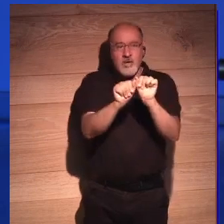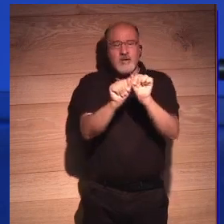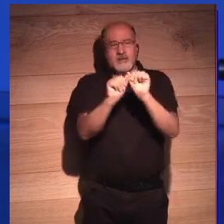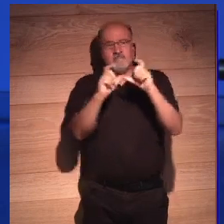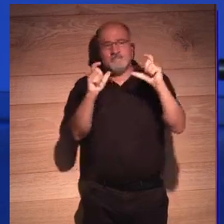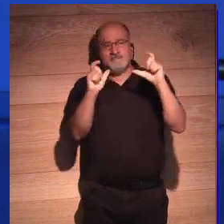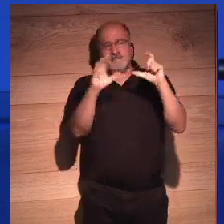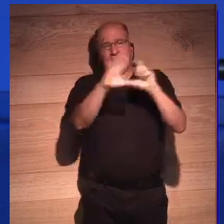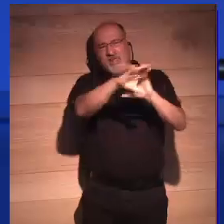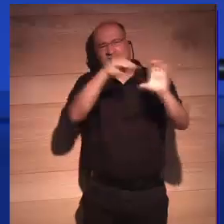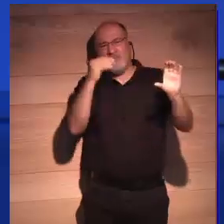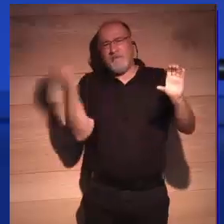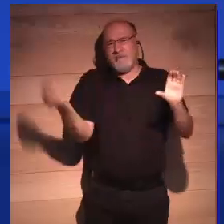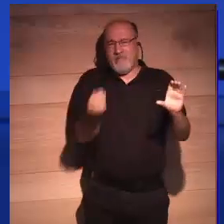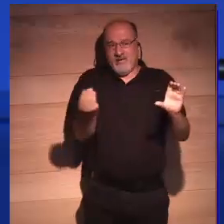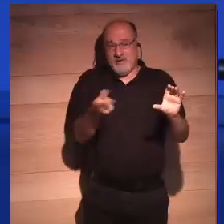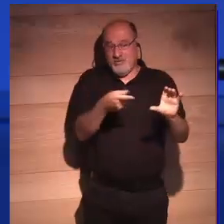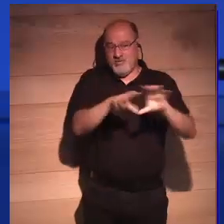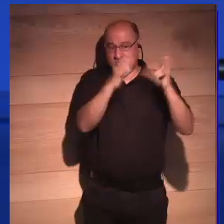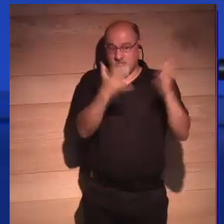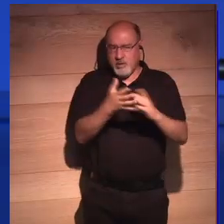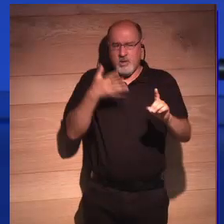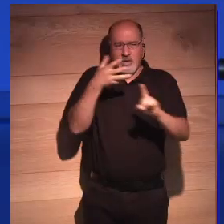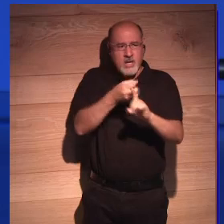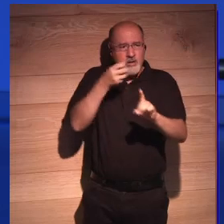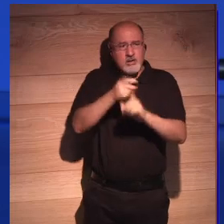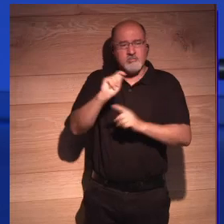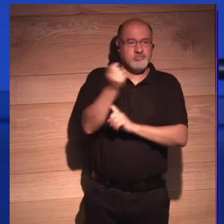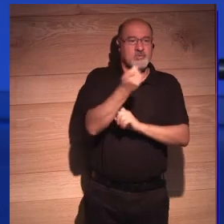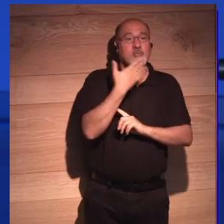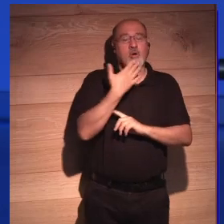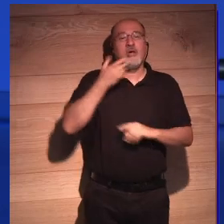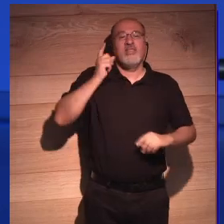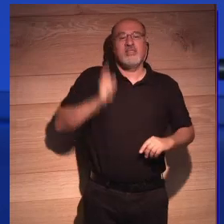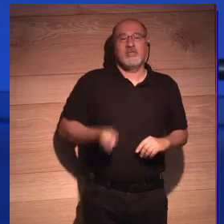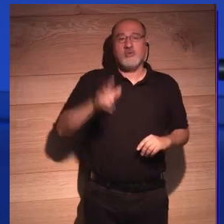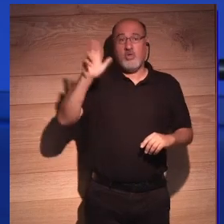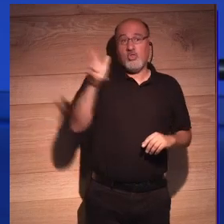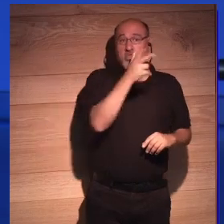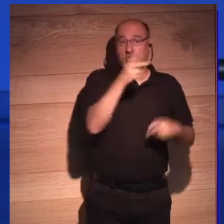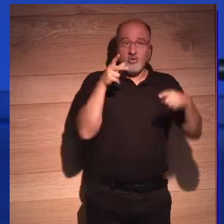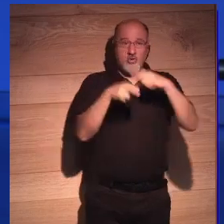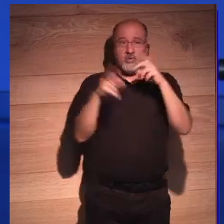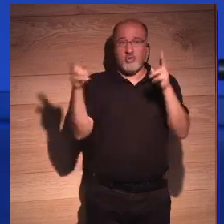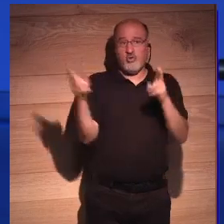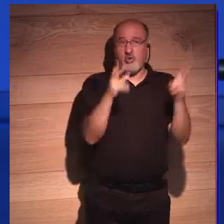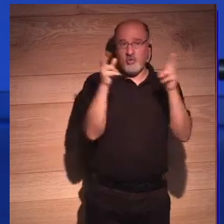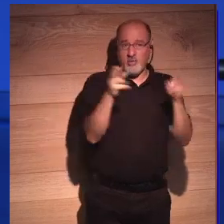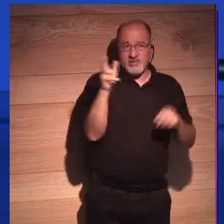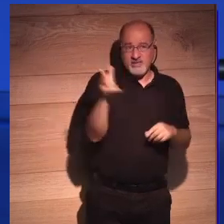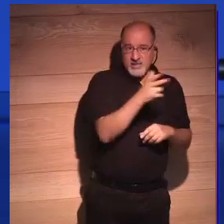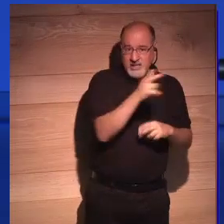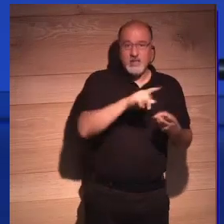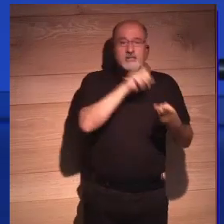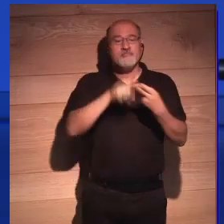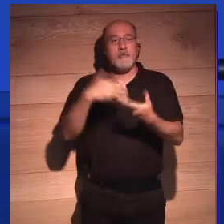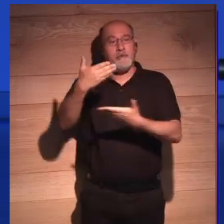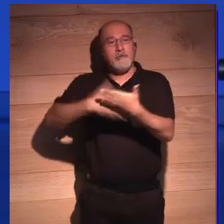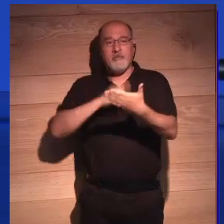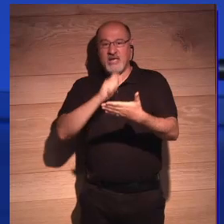seeing the world to understand it better, and it's an important challenge for directors of documentaries,